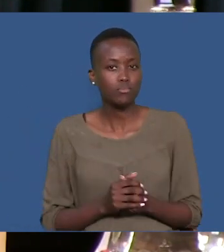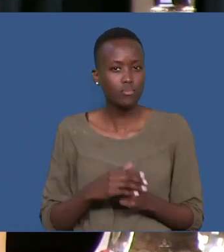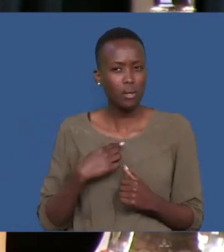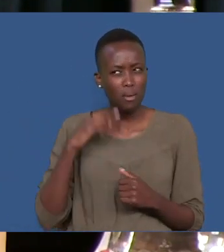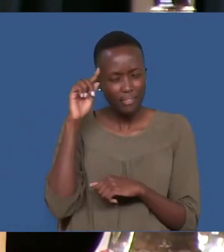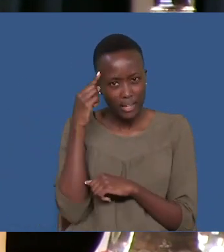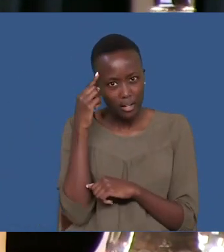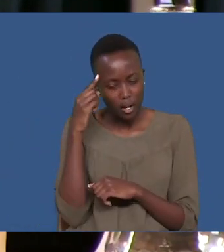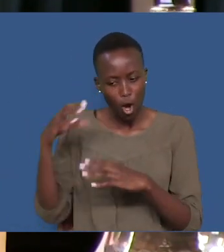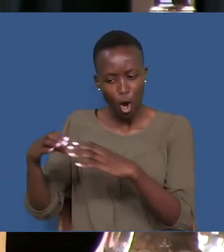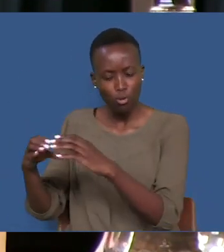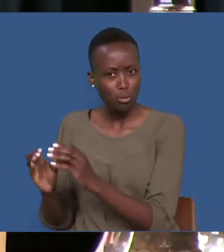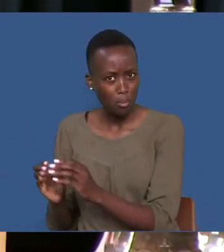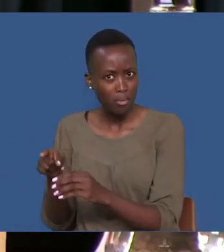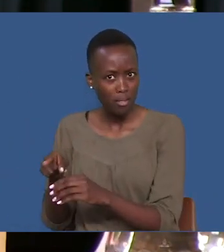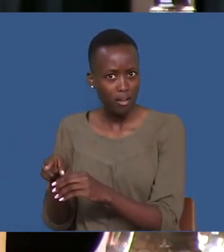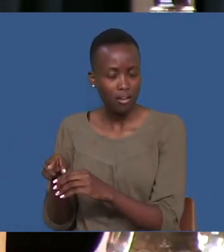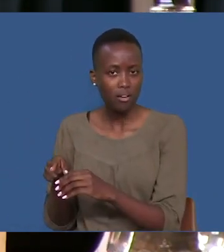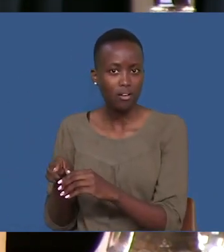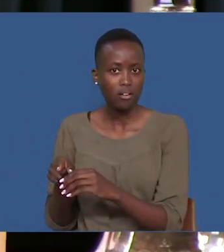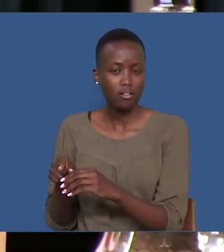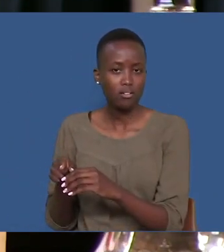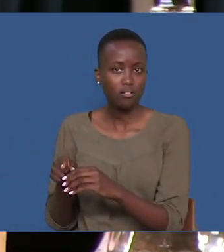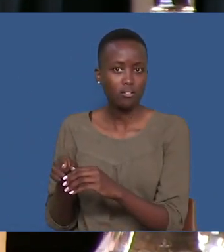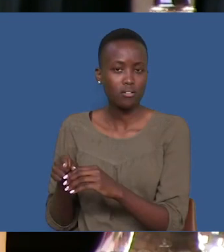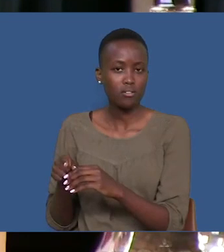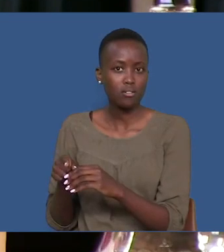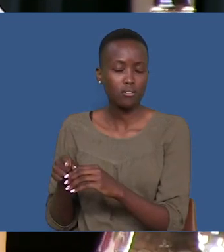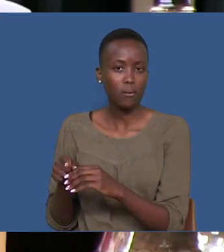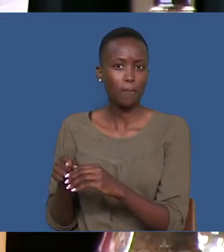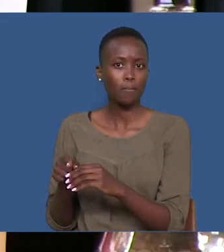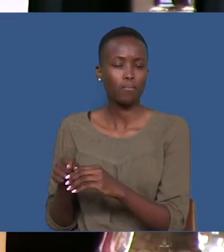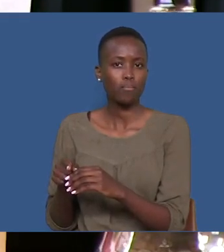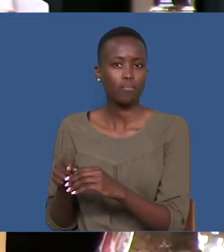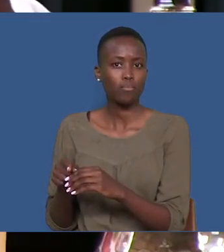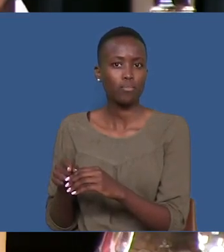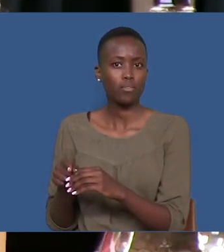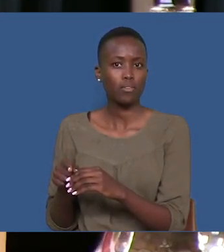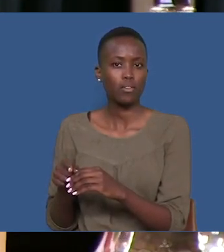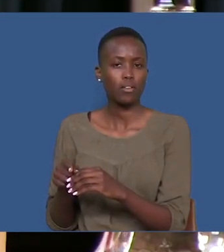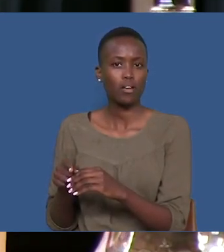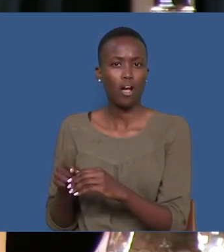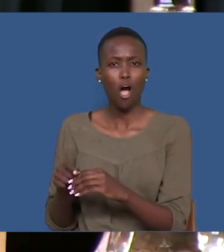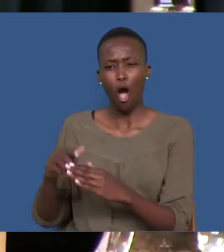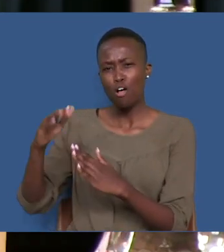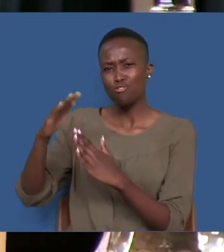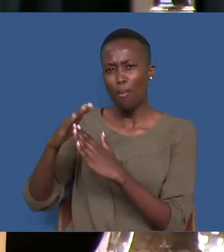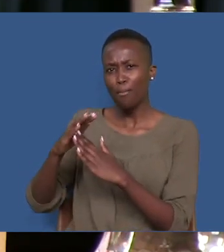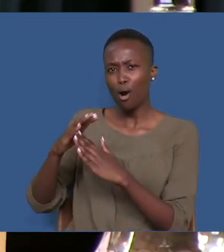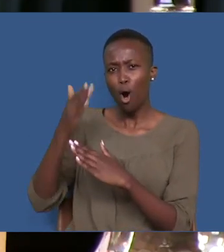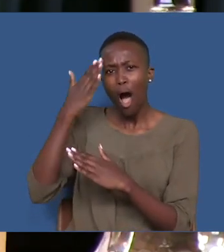this was a group that was not very dominant in the Christian faith at that particular